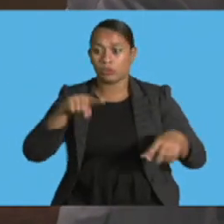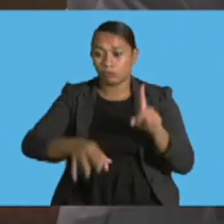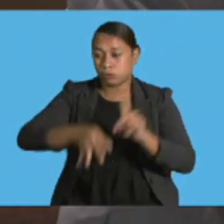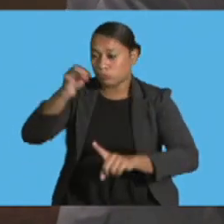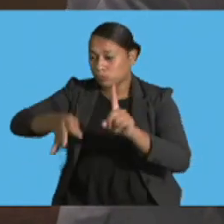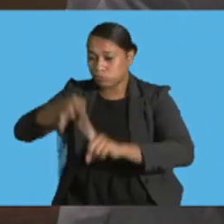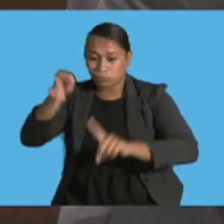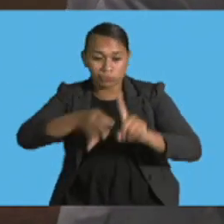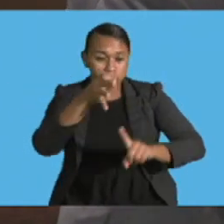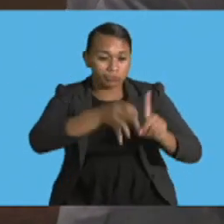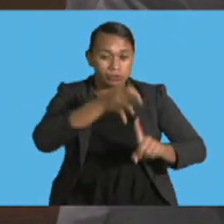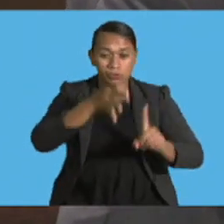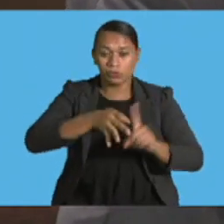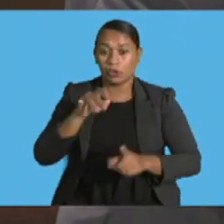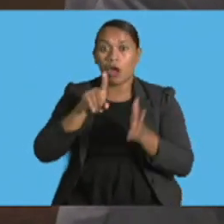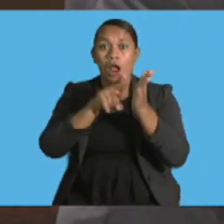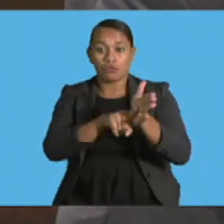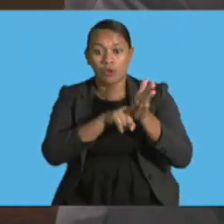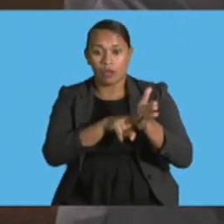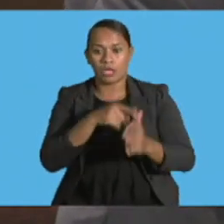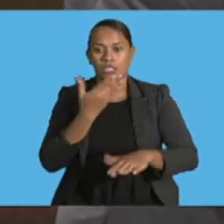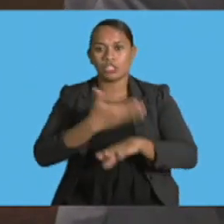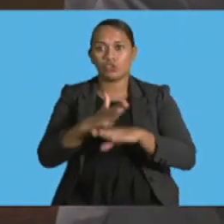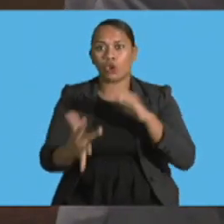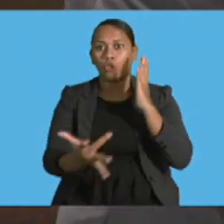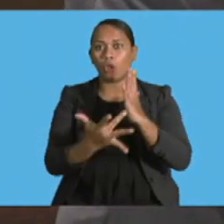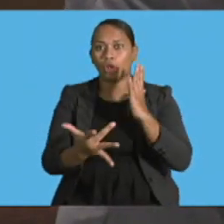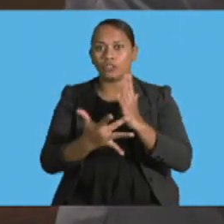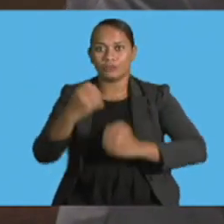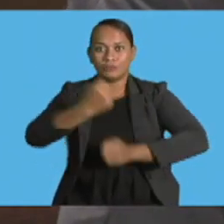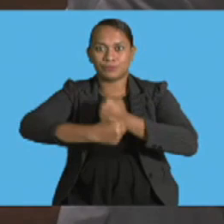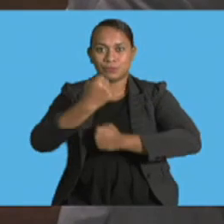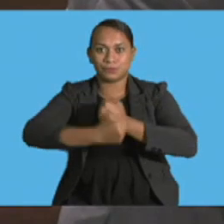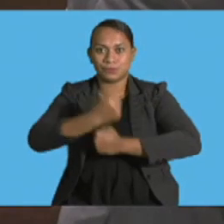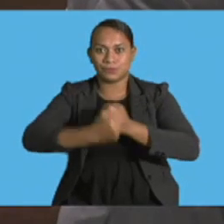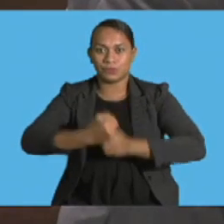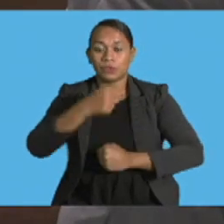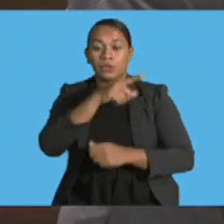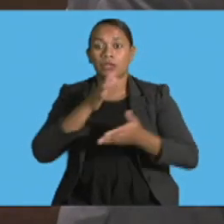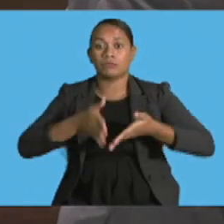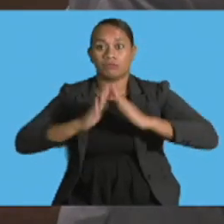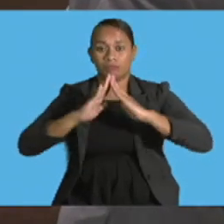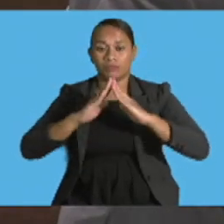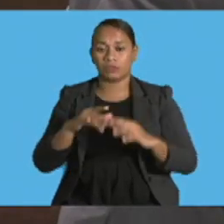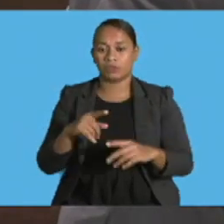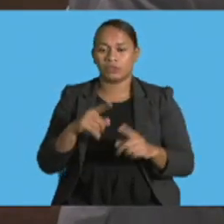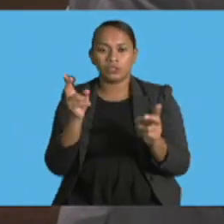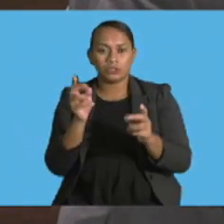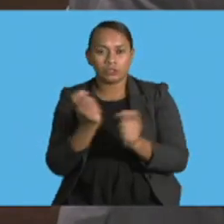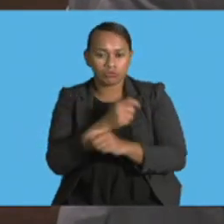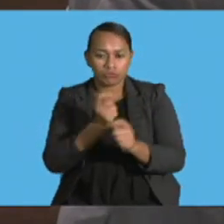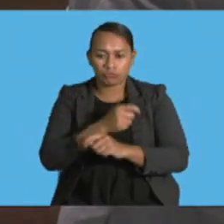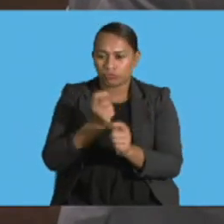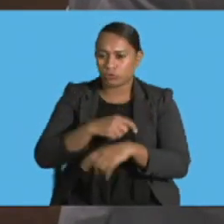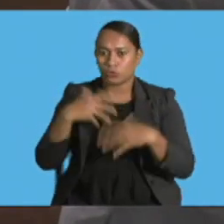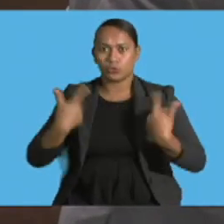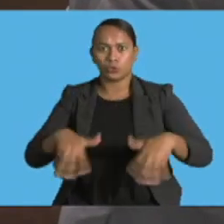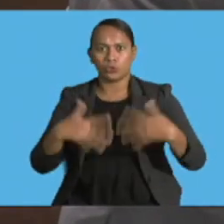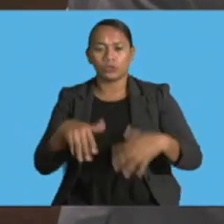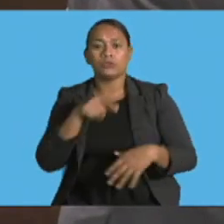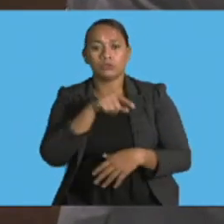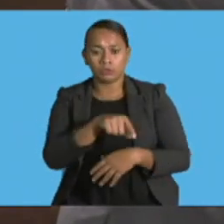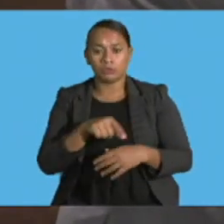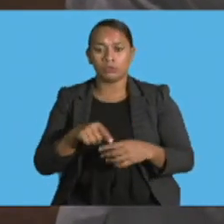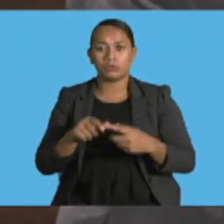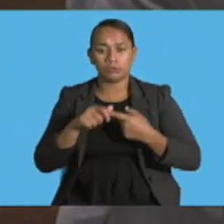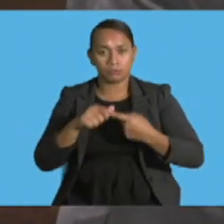At the Voreqe mill, a new electronics control system was installed and refurbishment was undertaken on the mill's